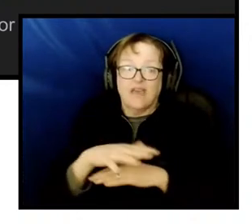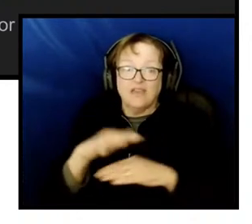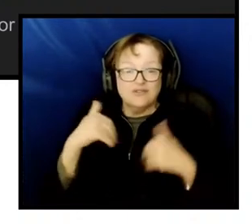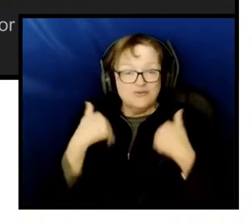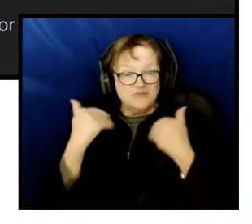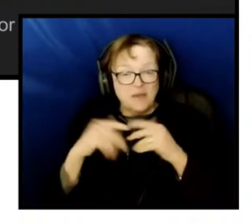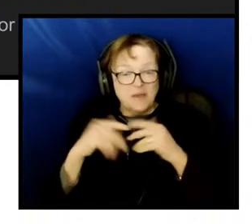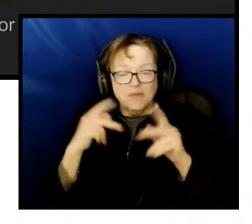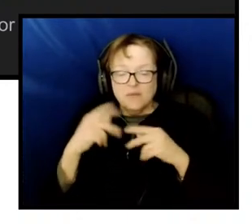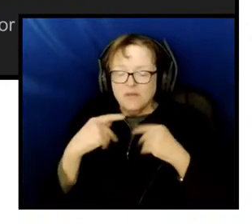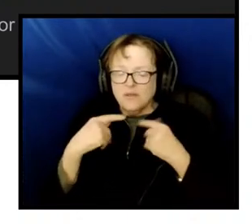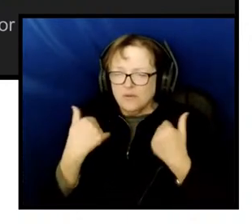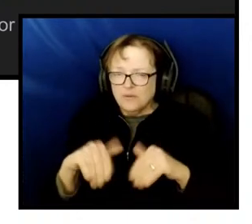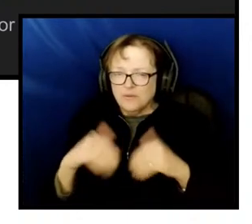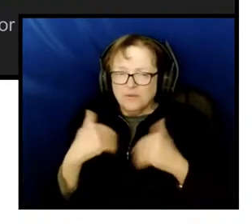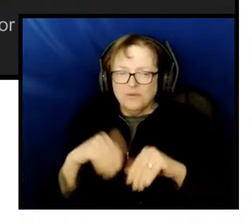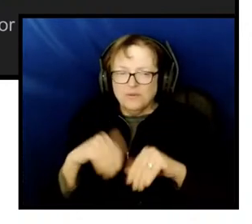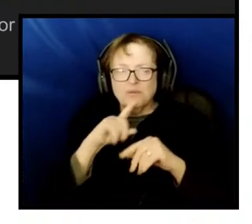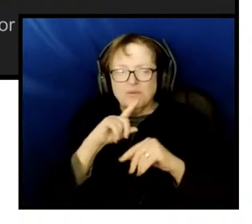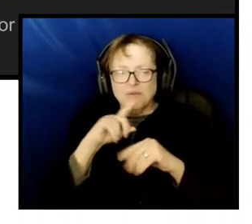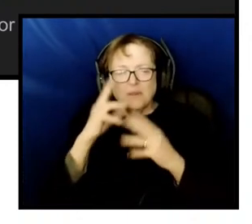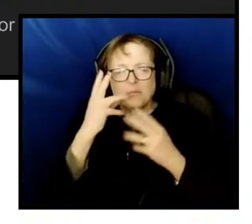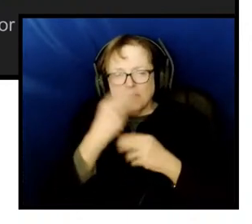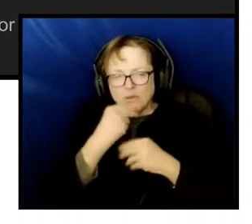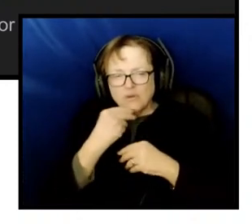beautiful time with them and a lot of